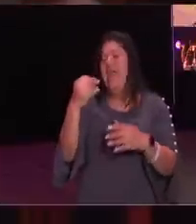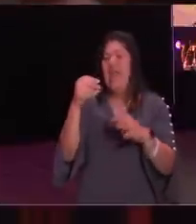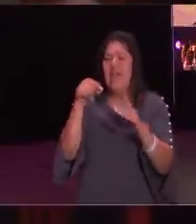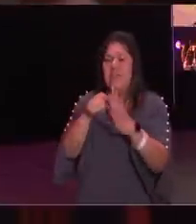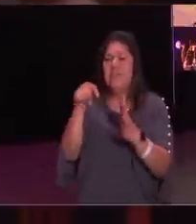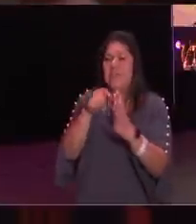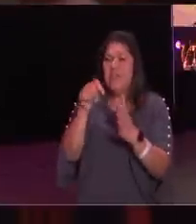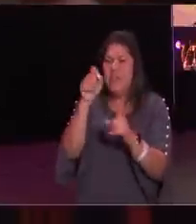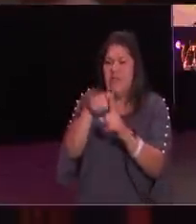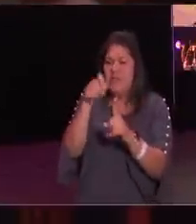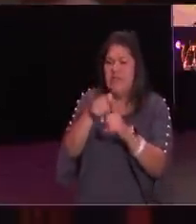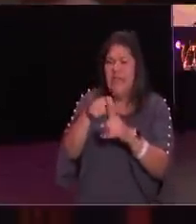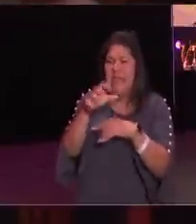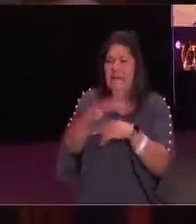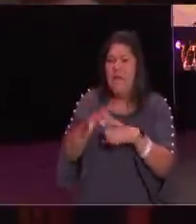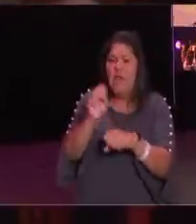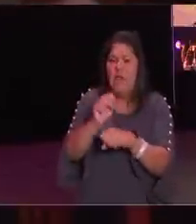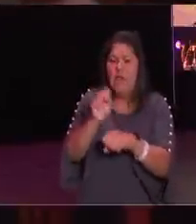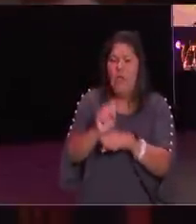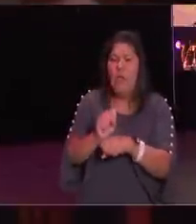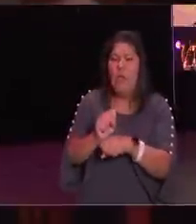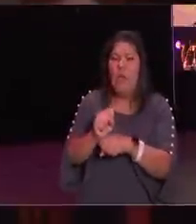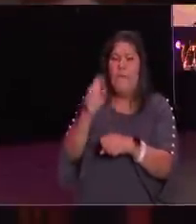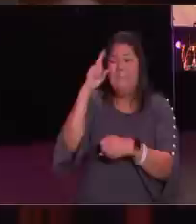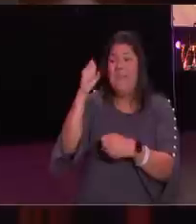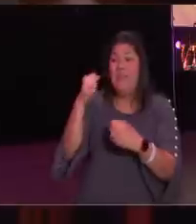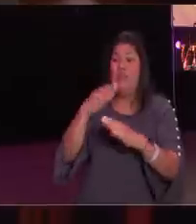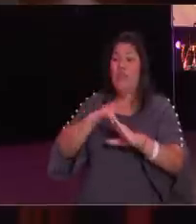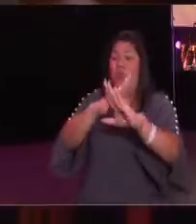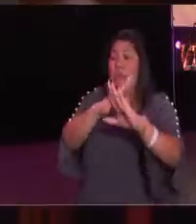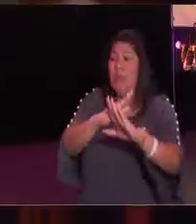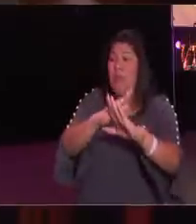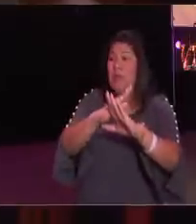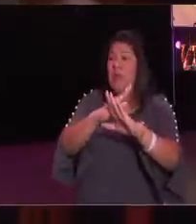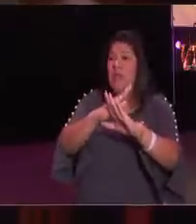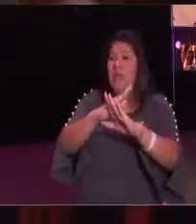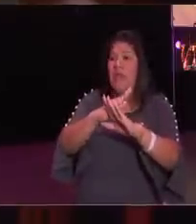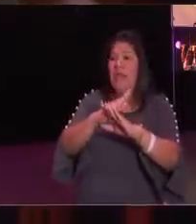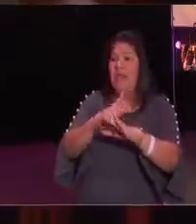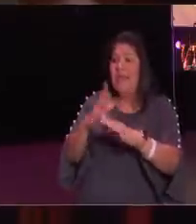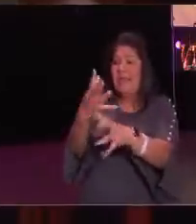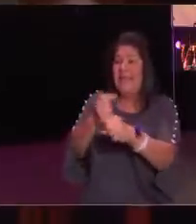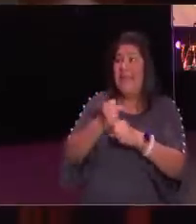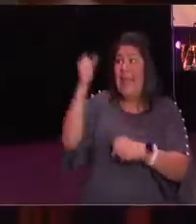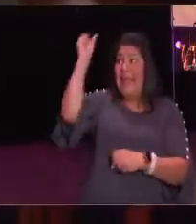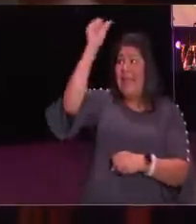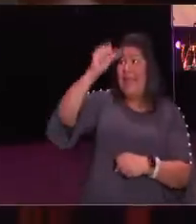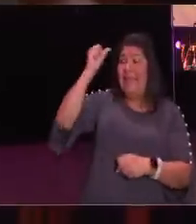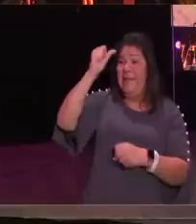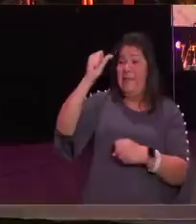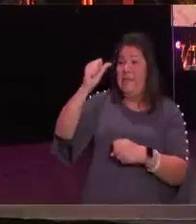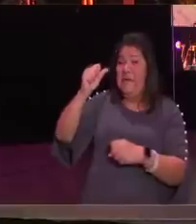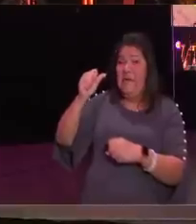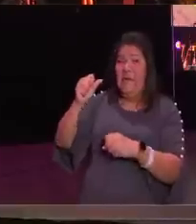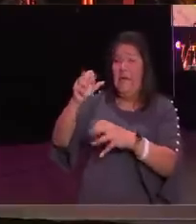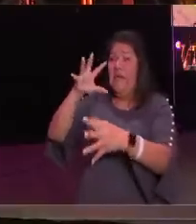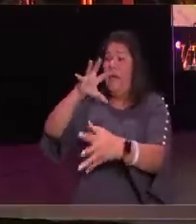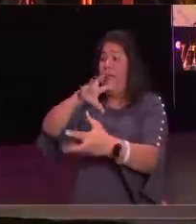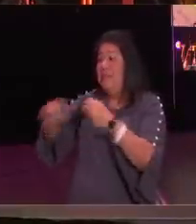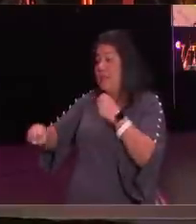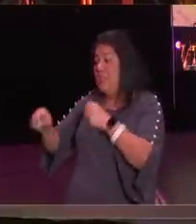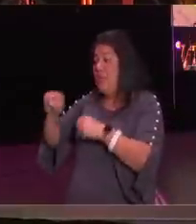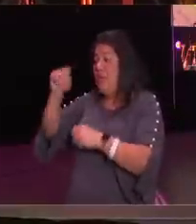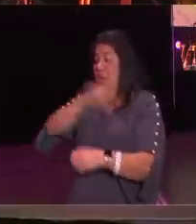attack him in the field, because he was trying to stop him from taking the anointing and bringing down